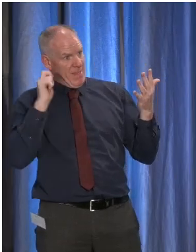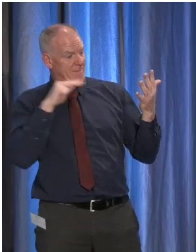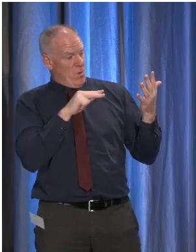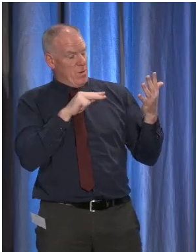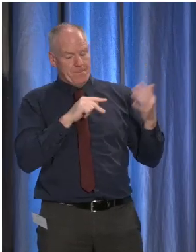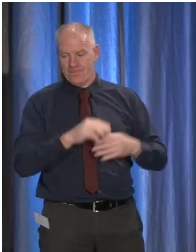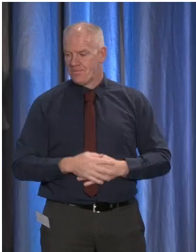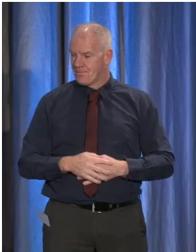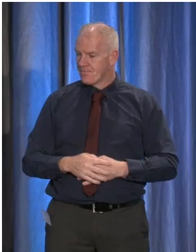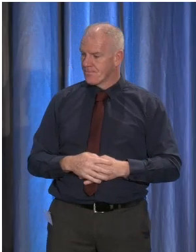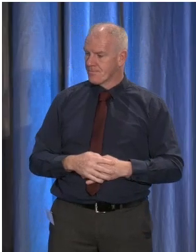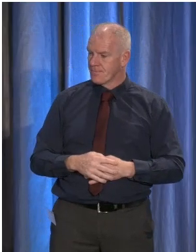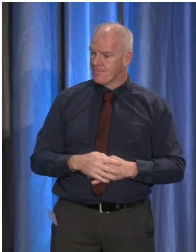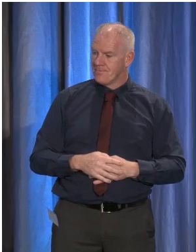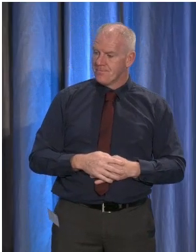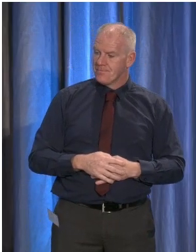design,